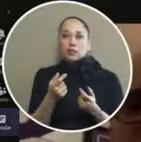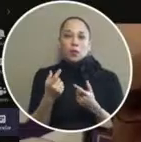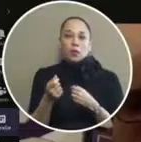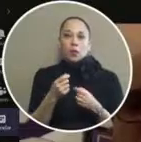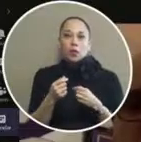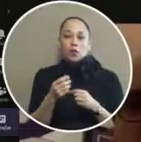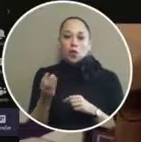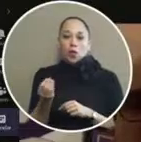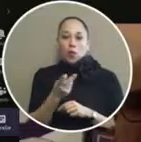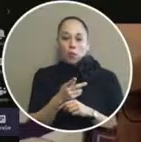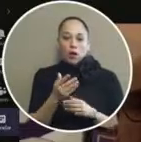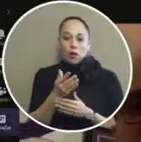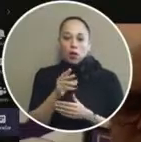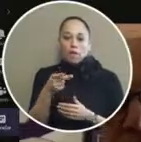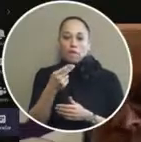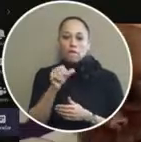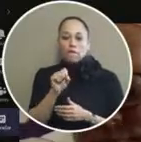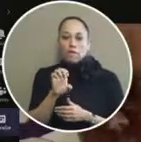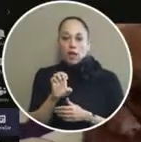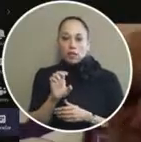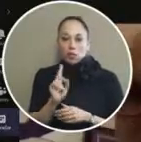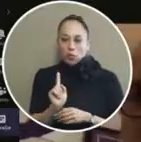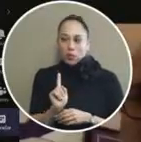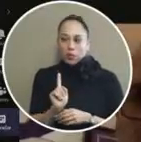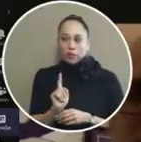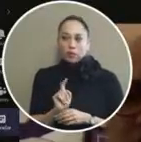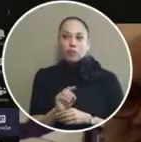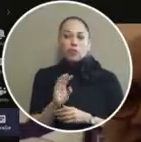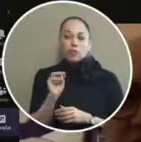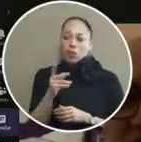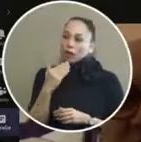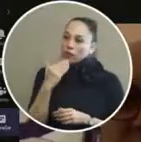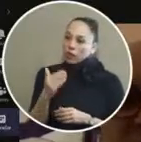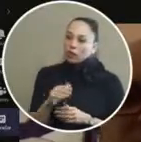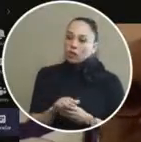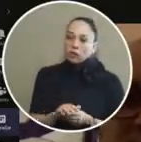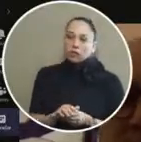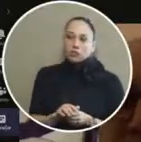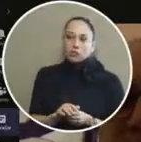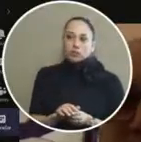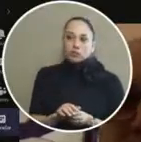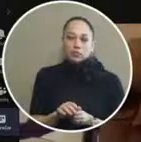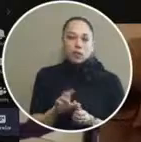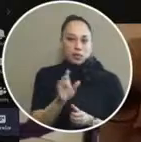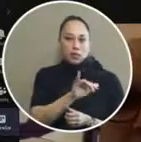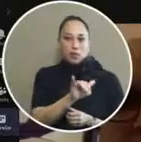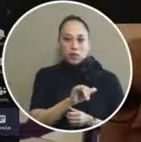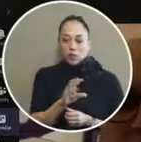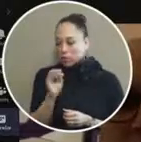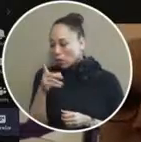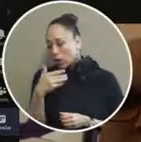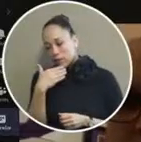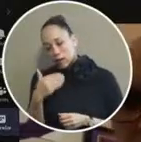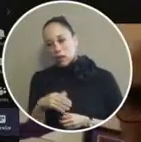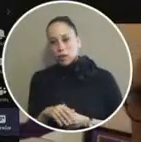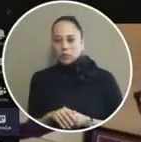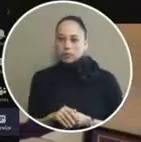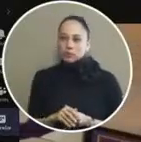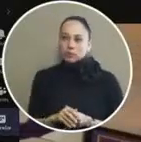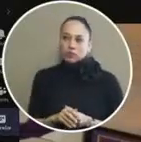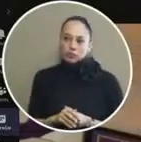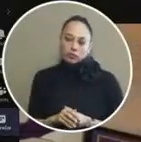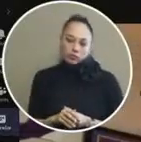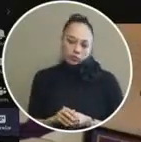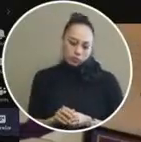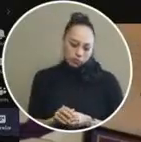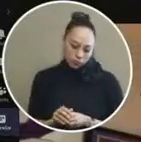of a return in phase 1 or phase 2. Okay, thank you. So it's the same template. Okay, thanks.